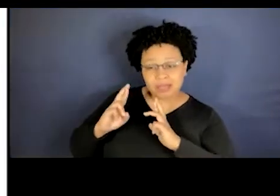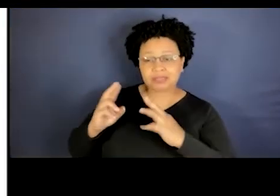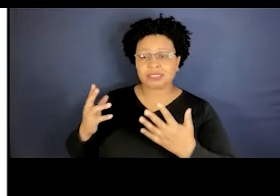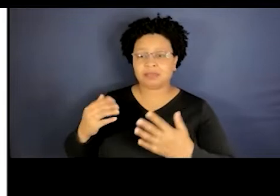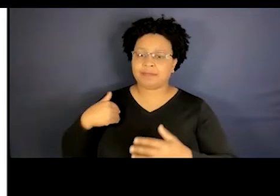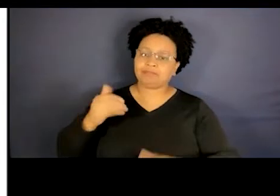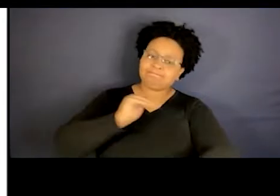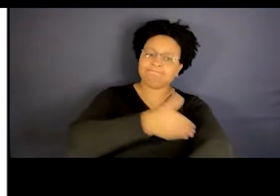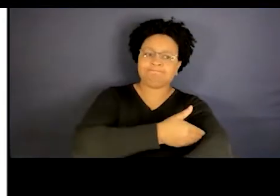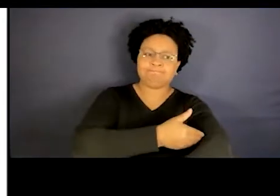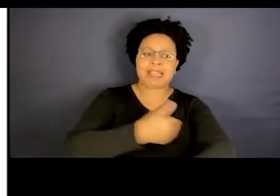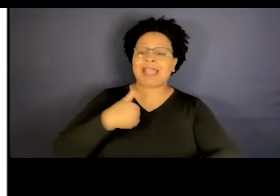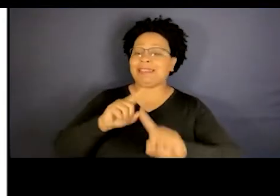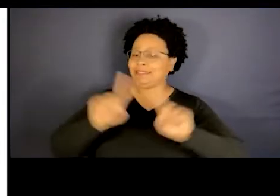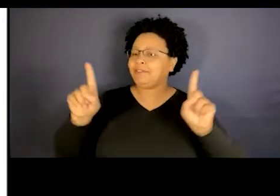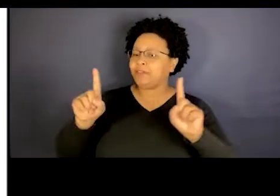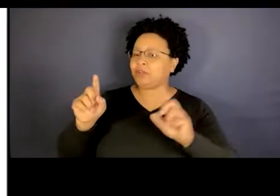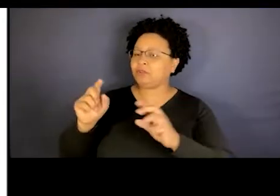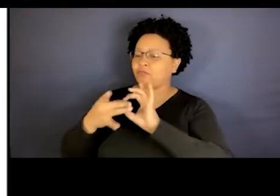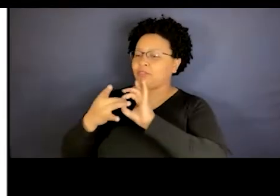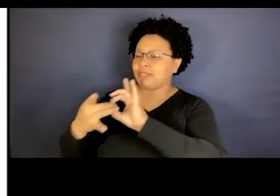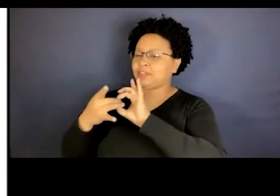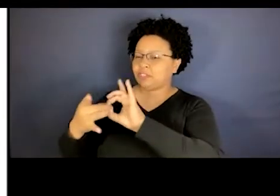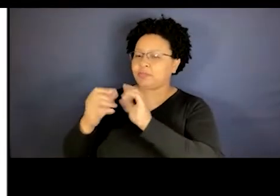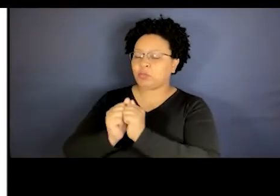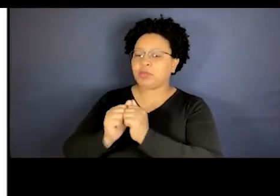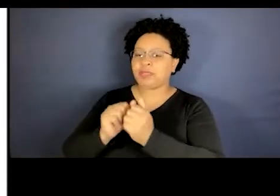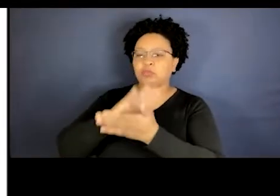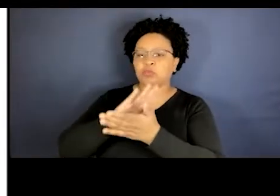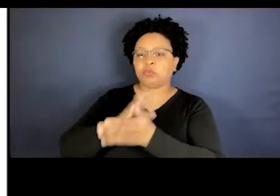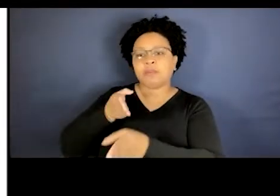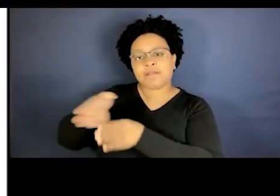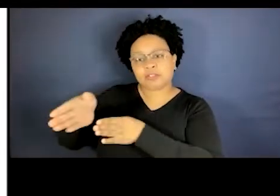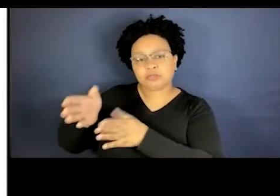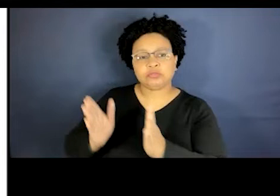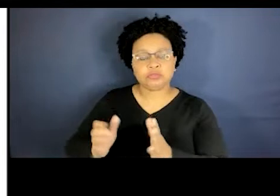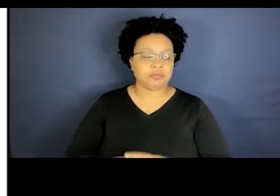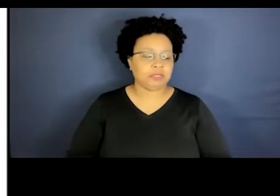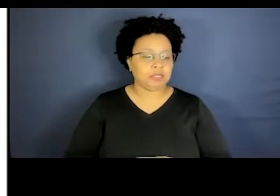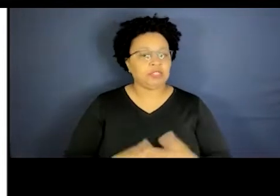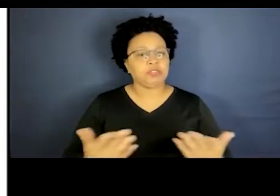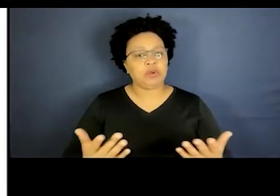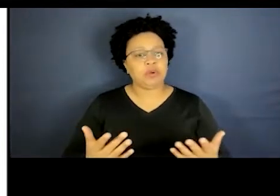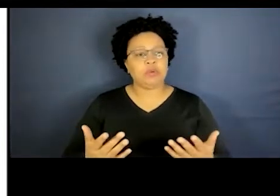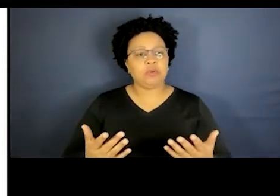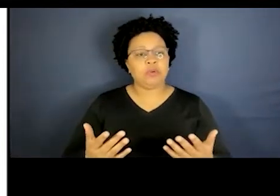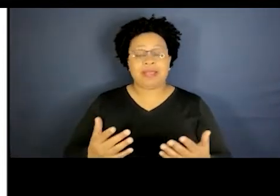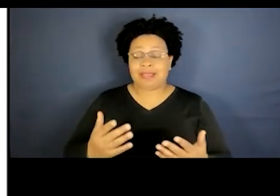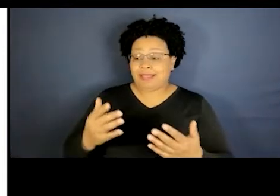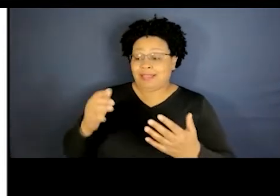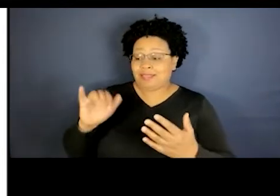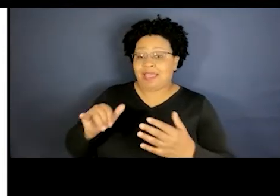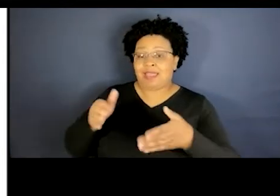schools professionals, right? So when schools demonstrated that they were really allowing mothers to be